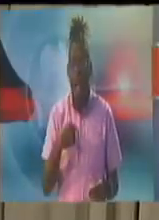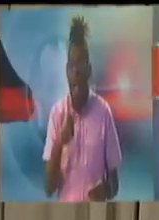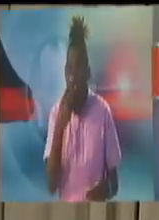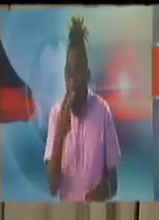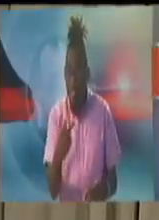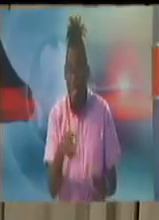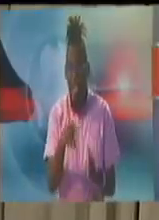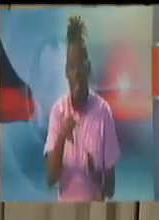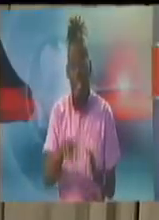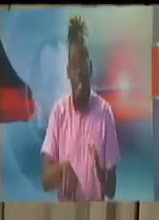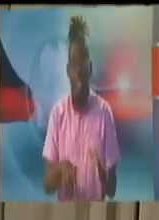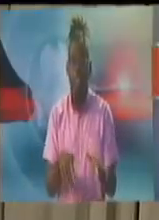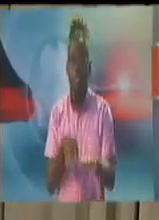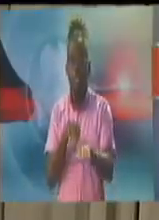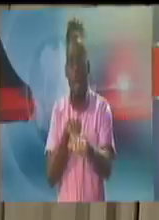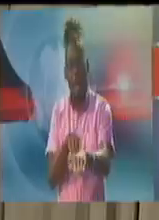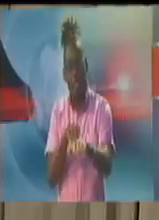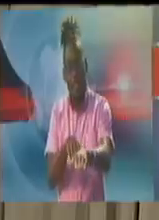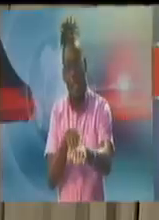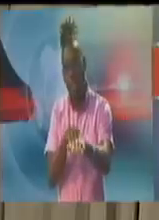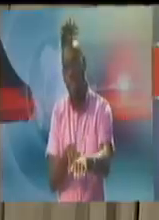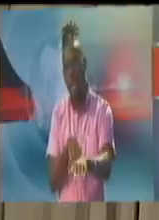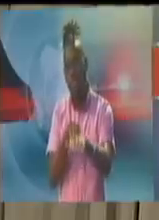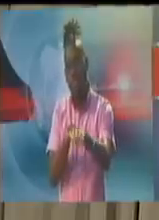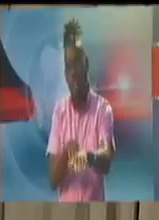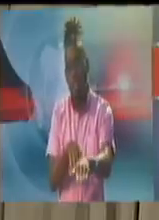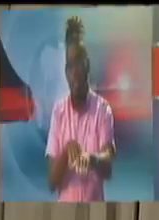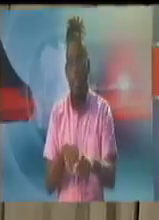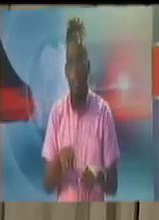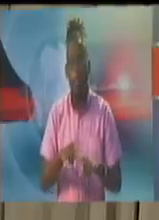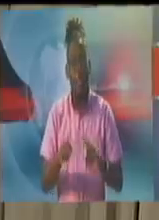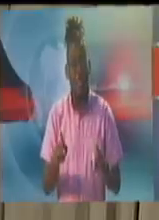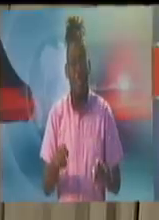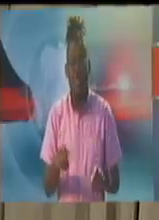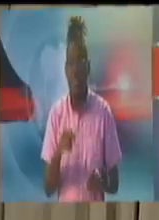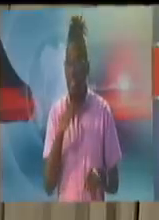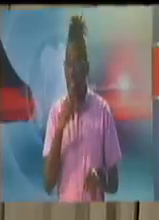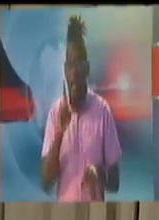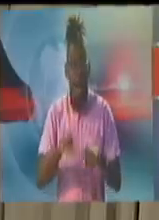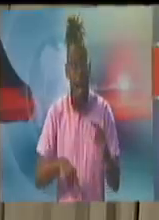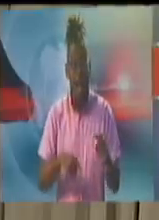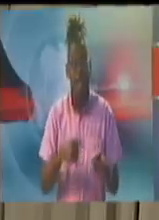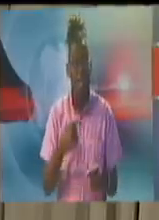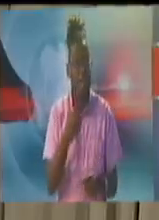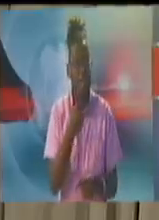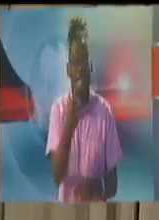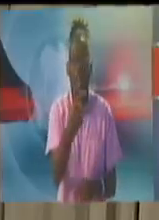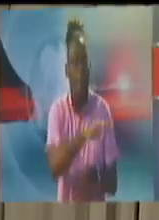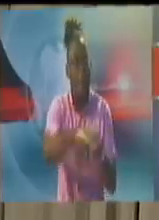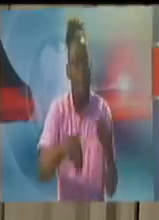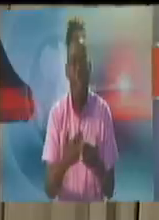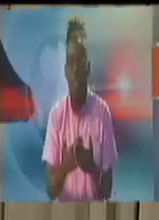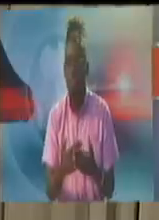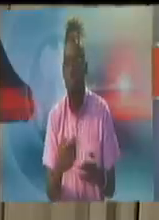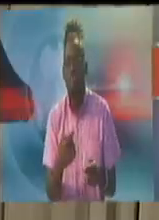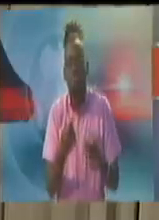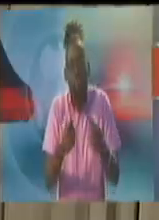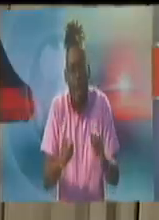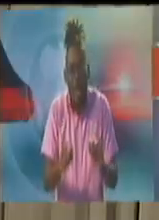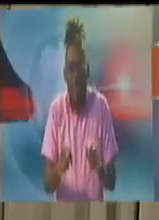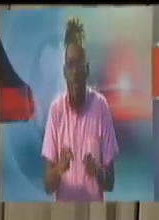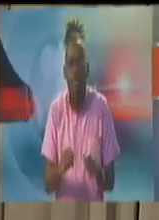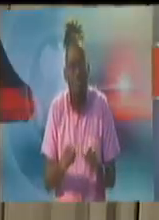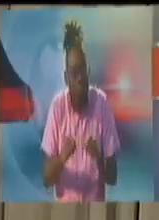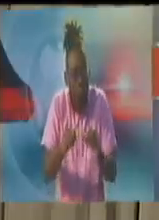specifics of those operations, but I can assure you that we are doing a lot of work to keep that crime rate down. With respect